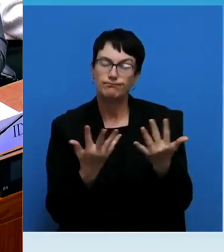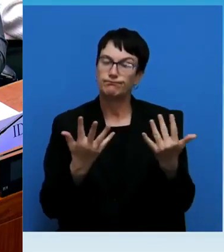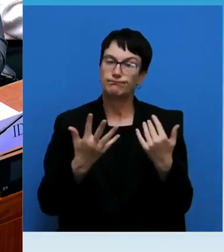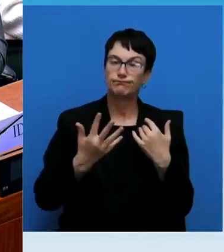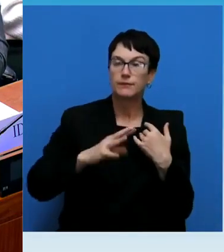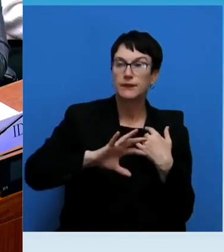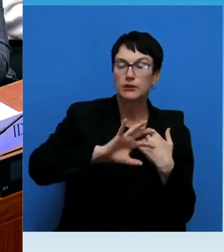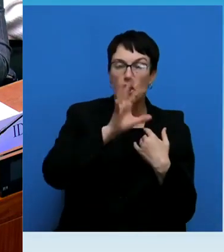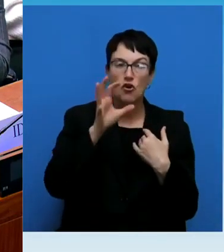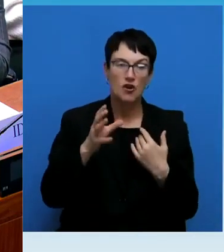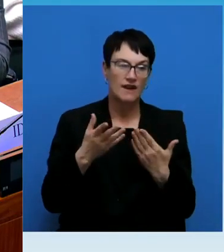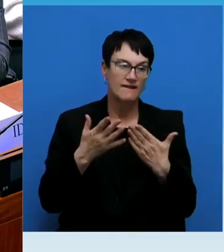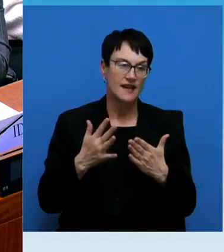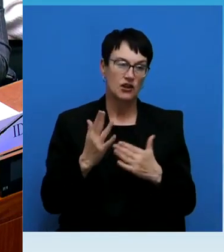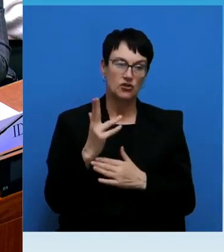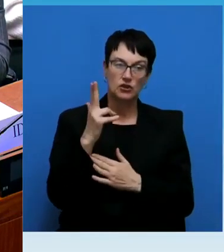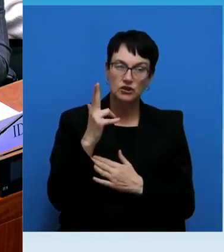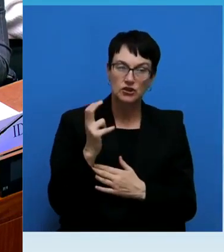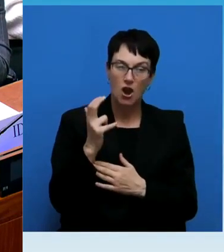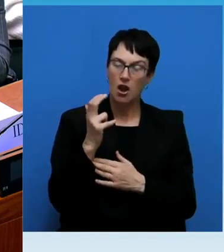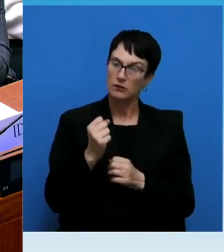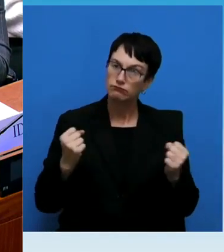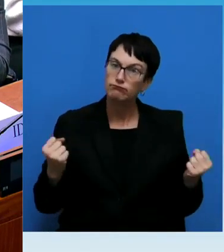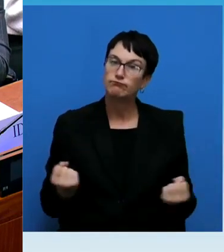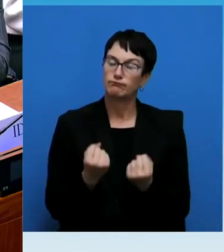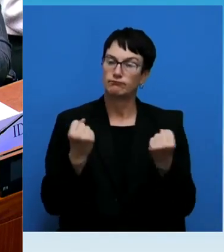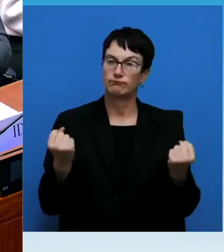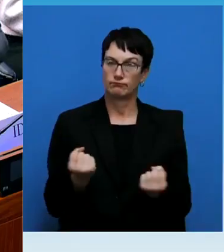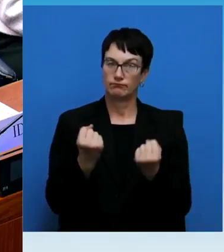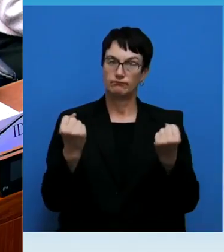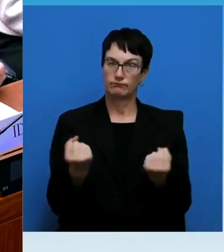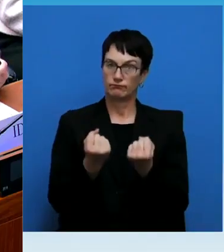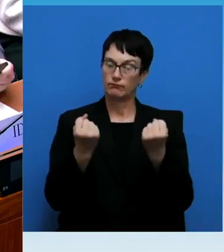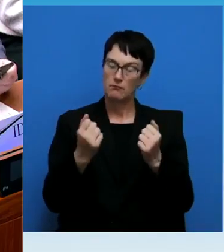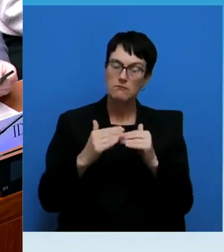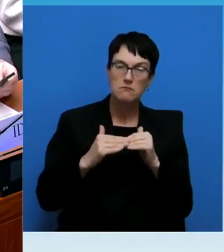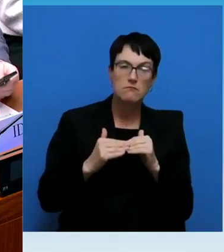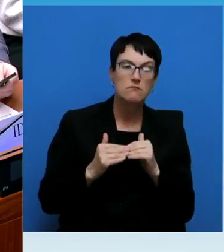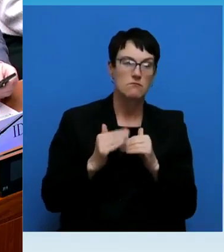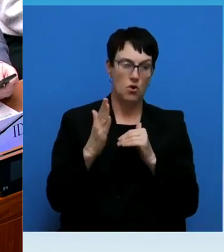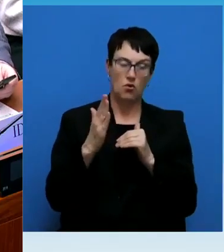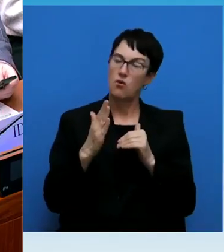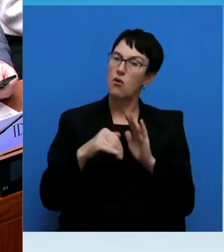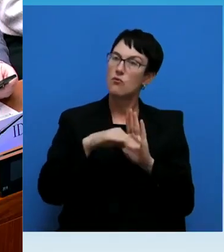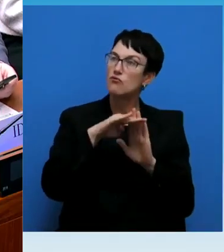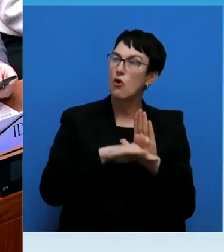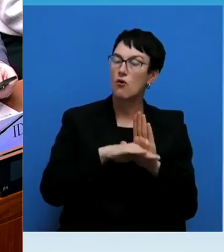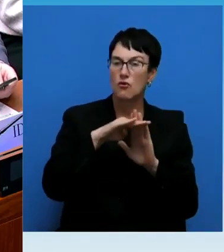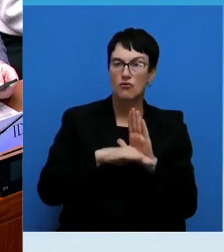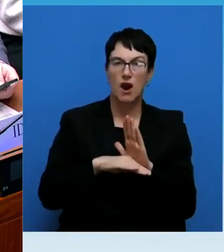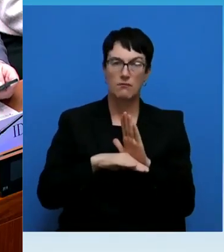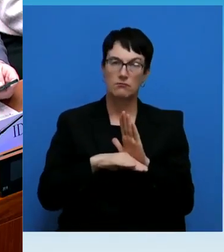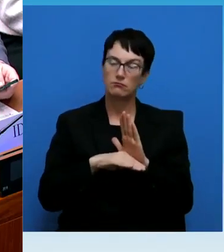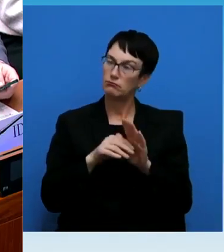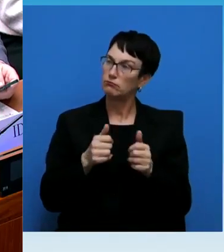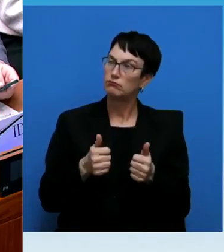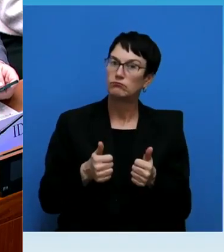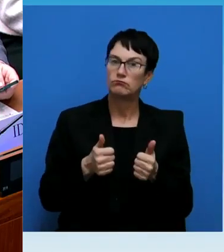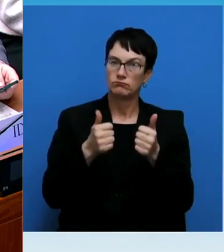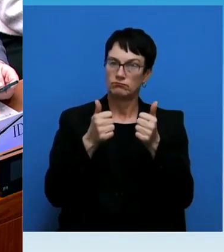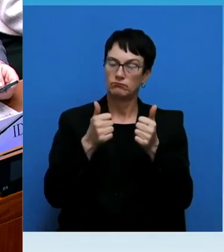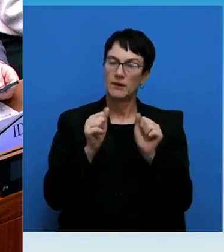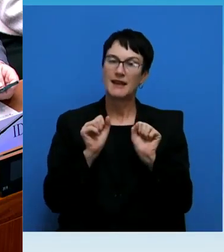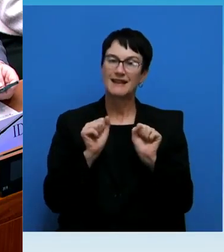framework, and the development of policies and programs that allow for attending in a real way to the needs